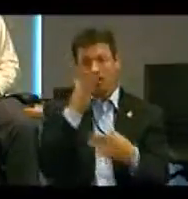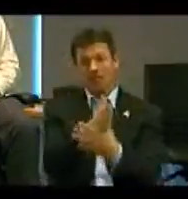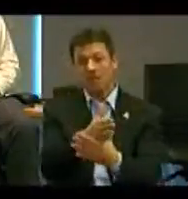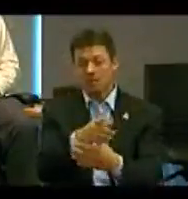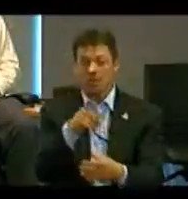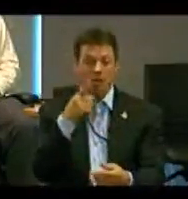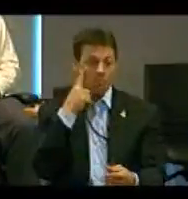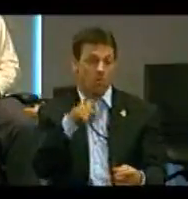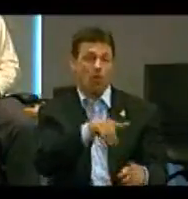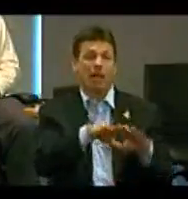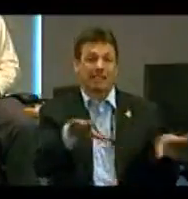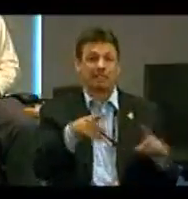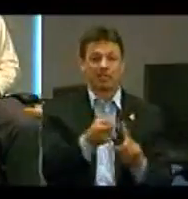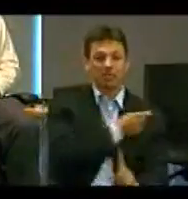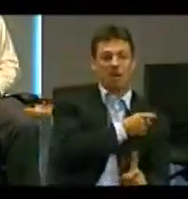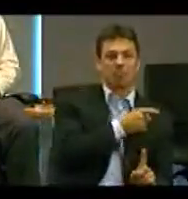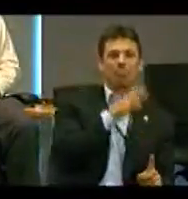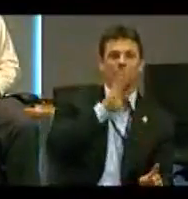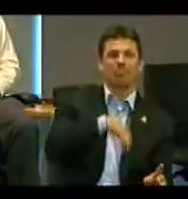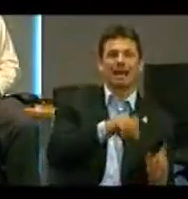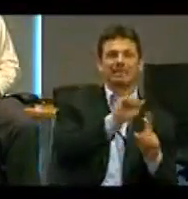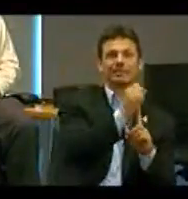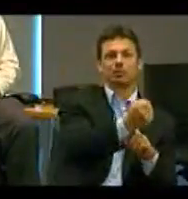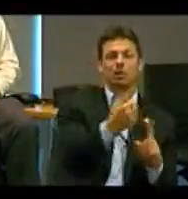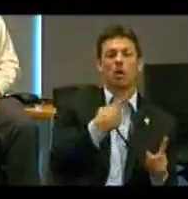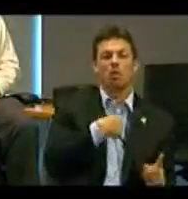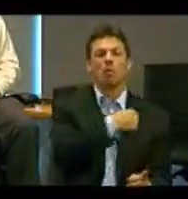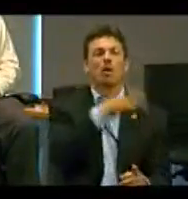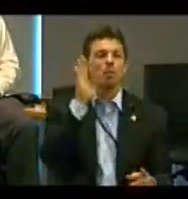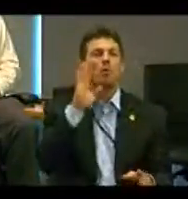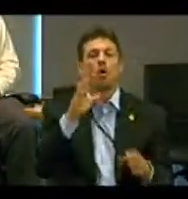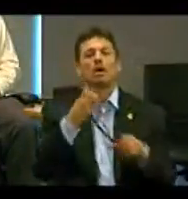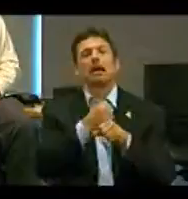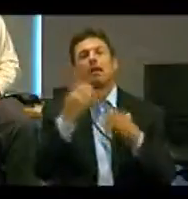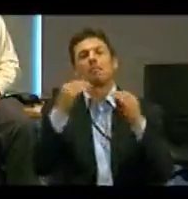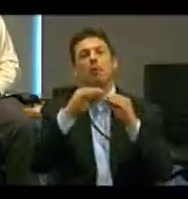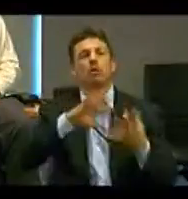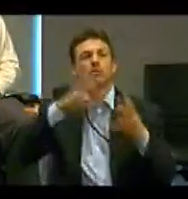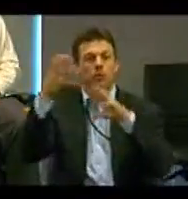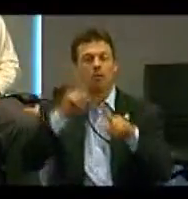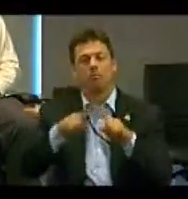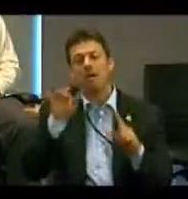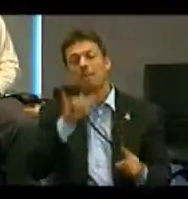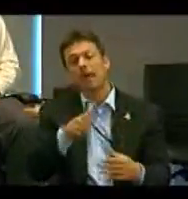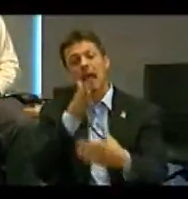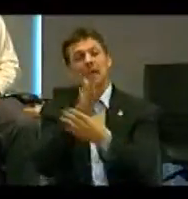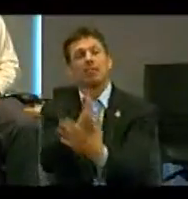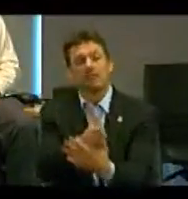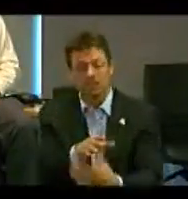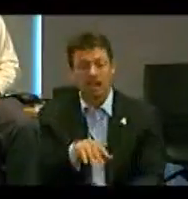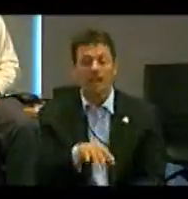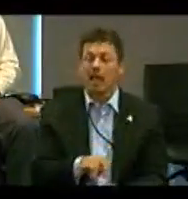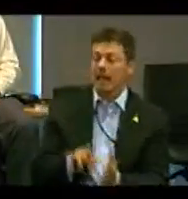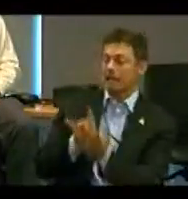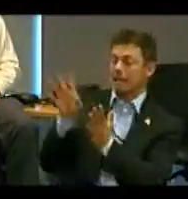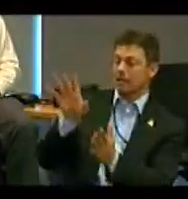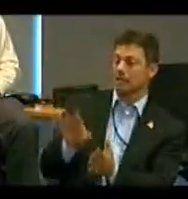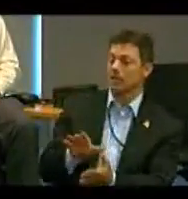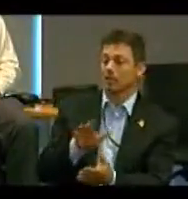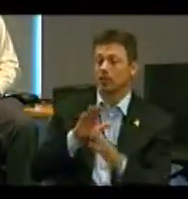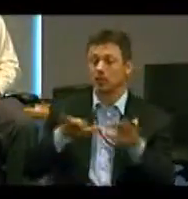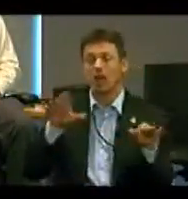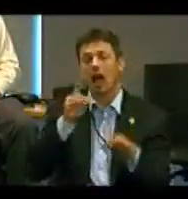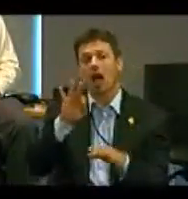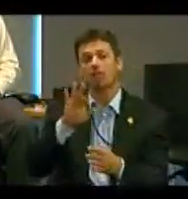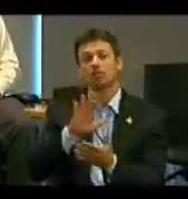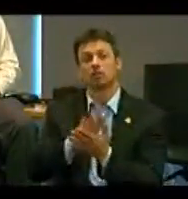troubled situations, then we do get more disruption. But that would be an intervention that doesn't, you know, kicking a kid out of school is a non-intervention.